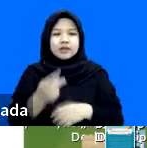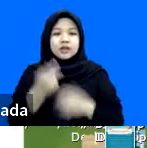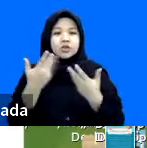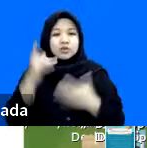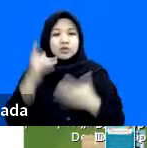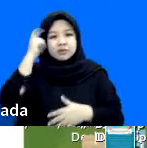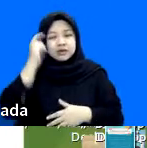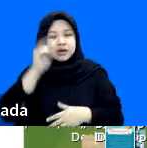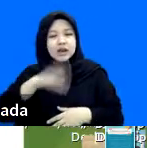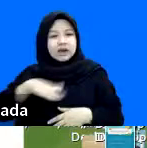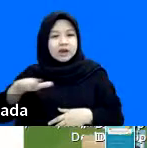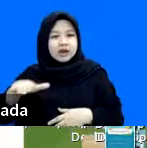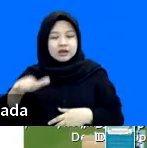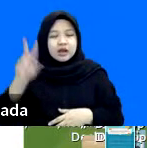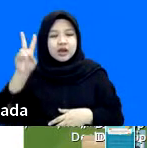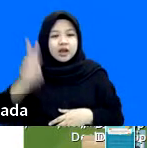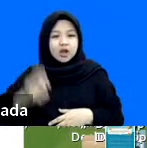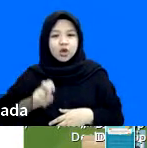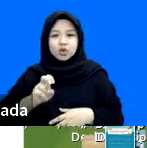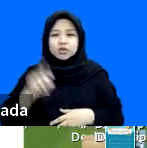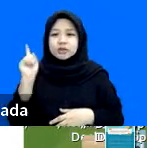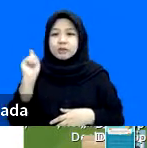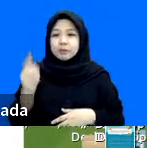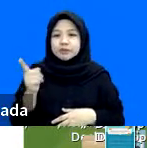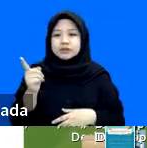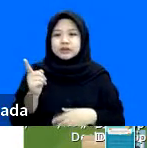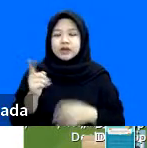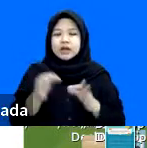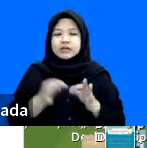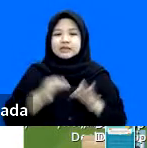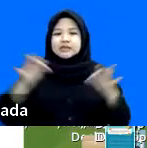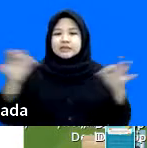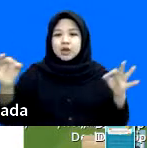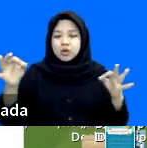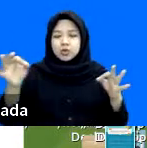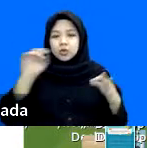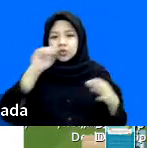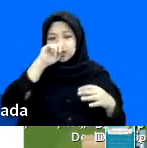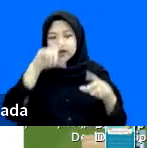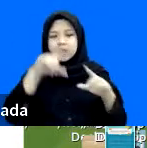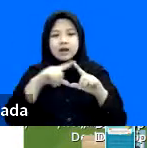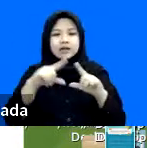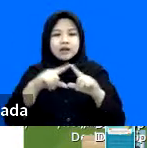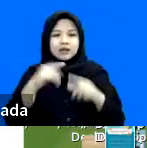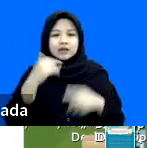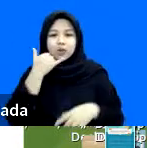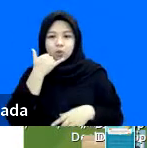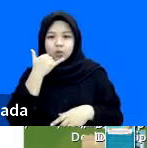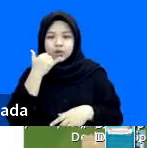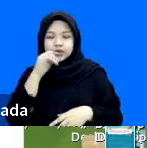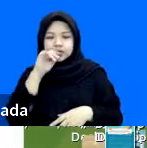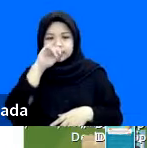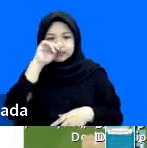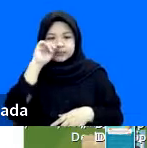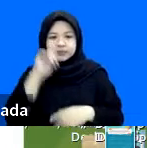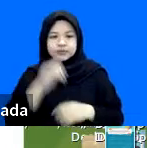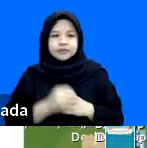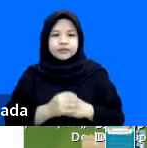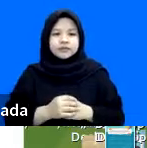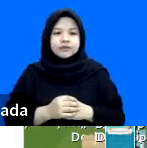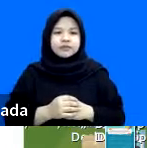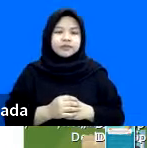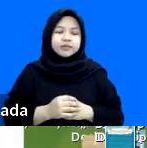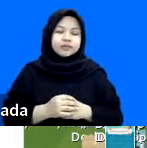away from digital devices and internet. And now we are encouraging teachers and parents to give it to them. So in India, for